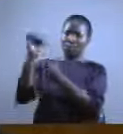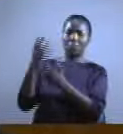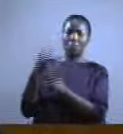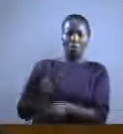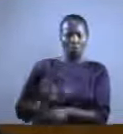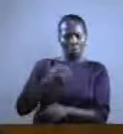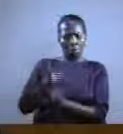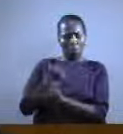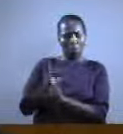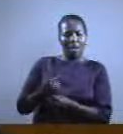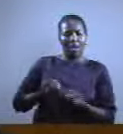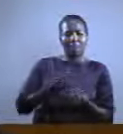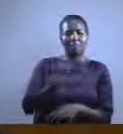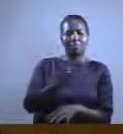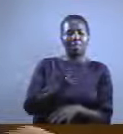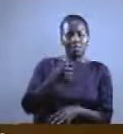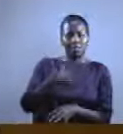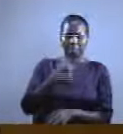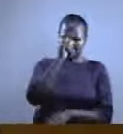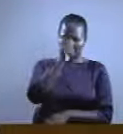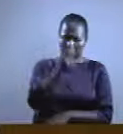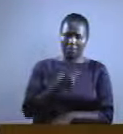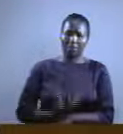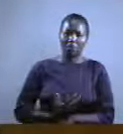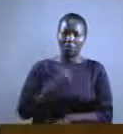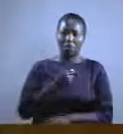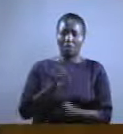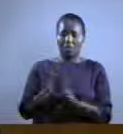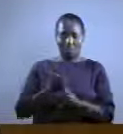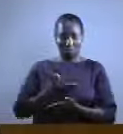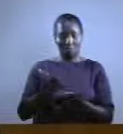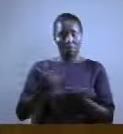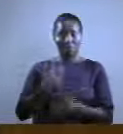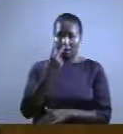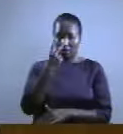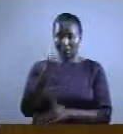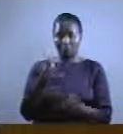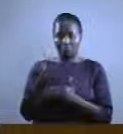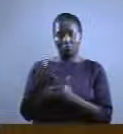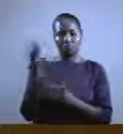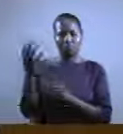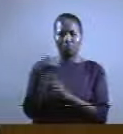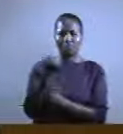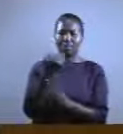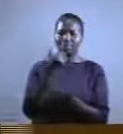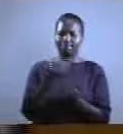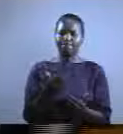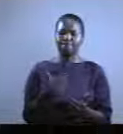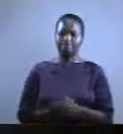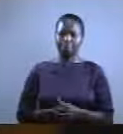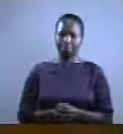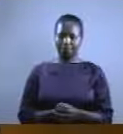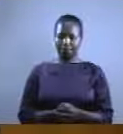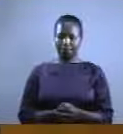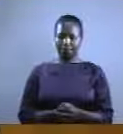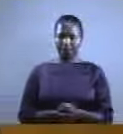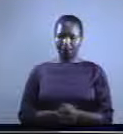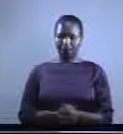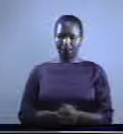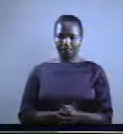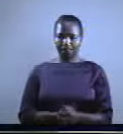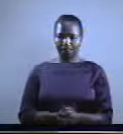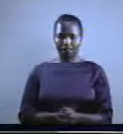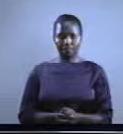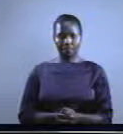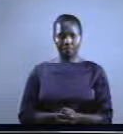this country. For that, I salute them, and let this be seen as their victory. I thank you. Thank you, Honourable